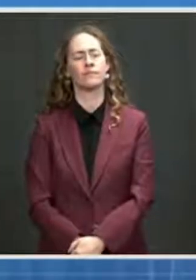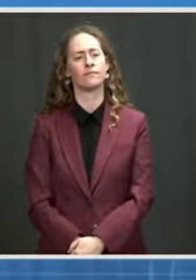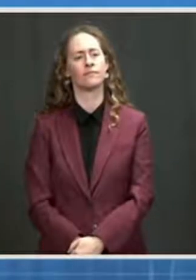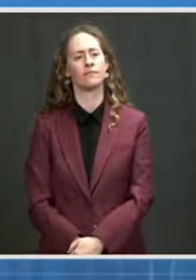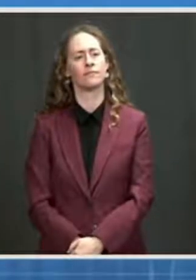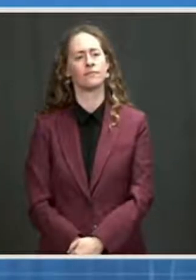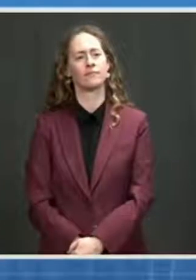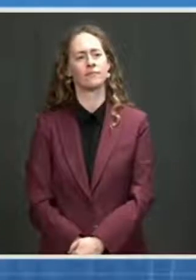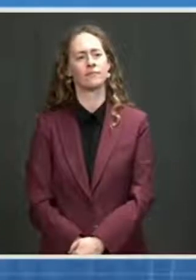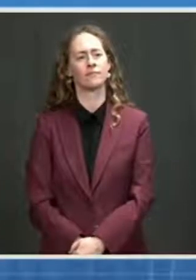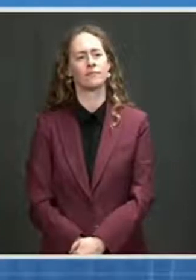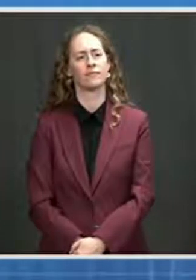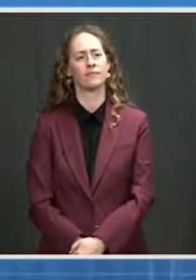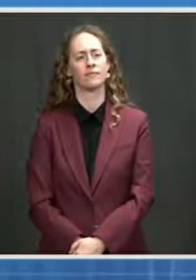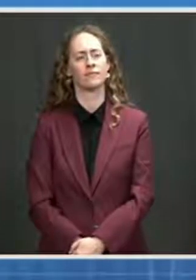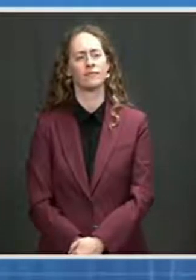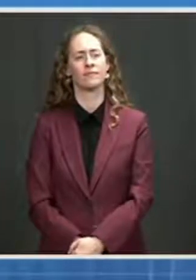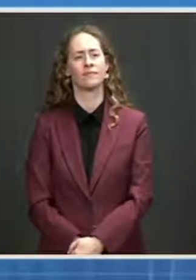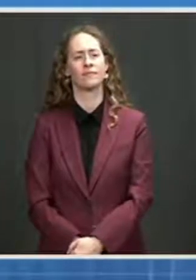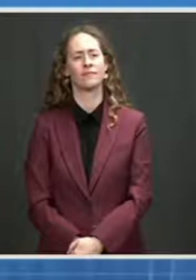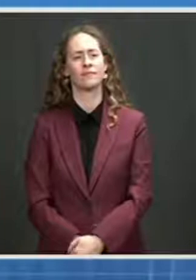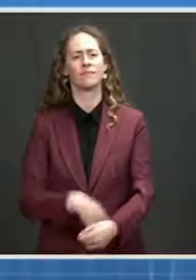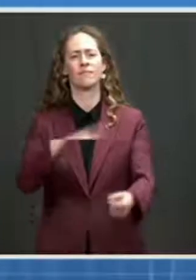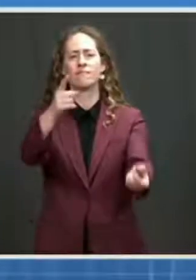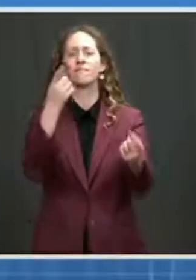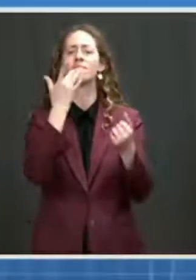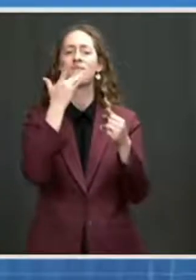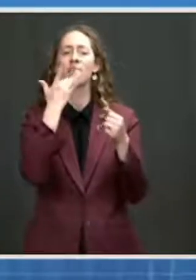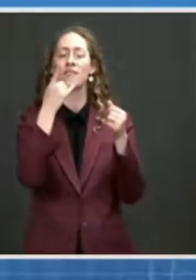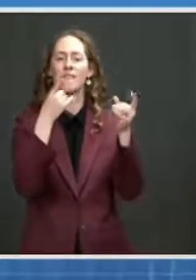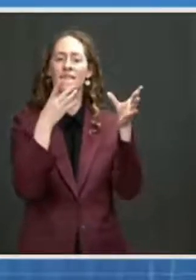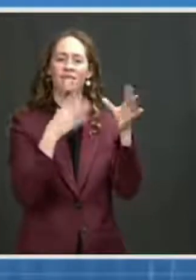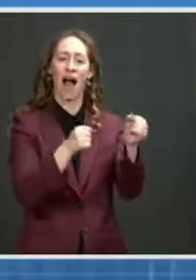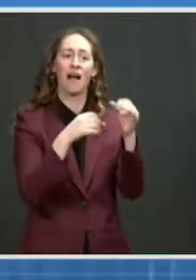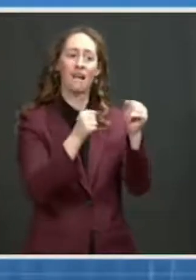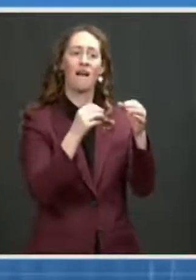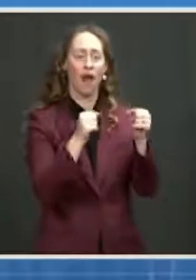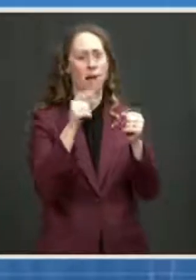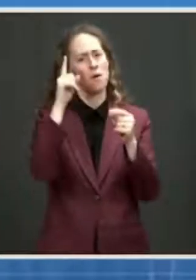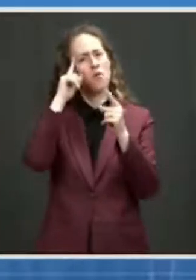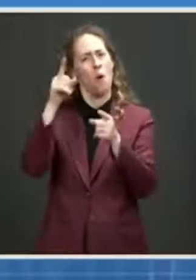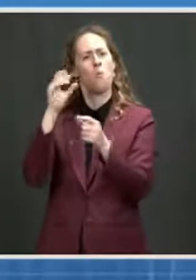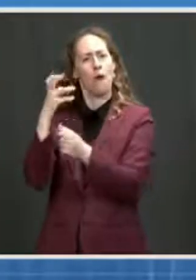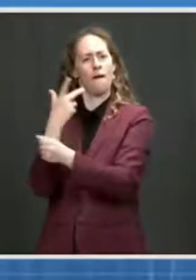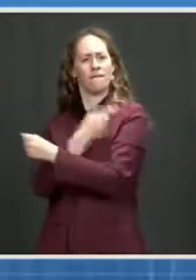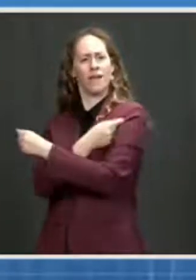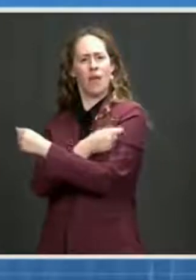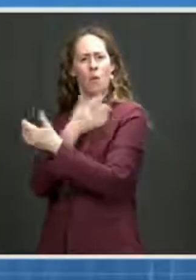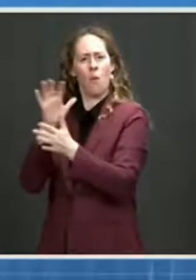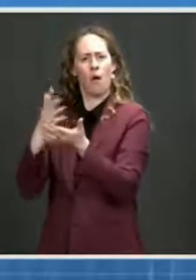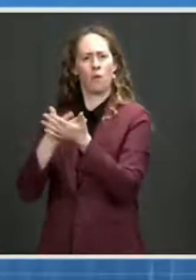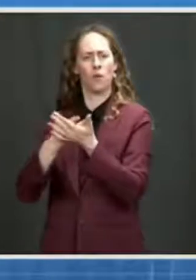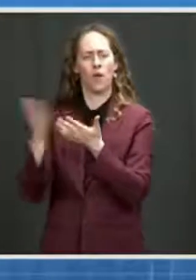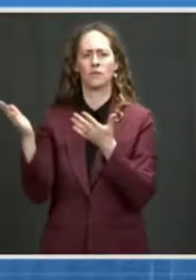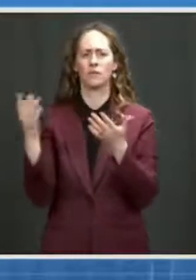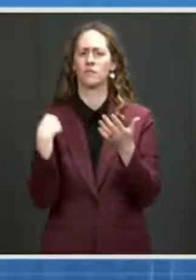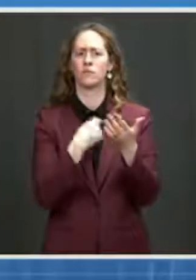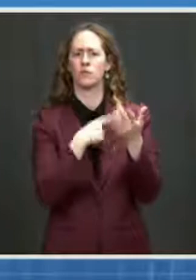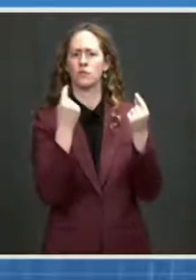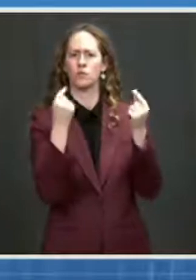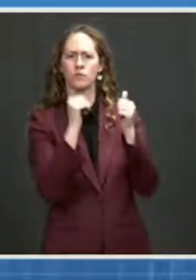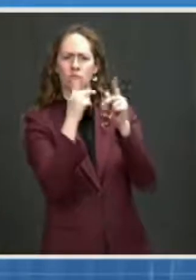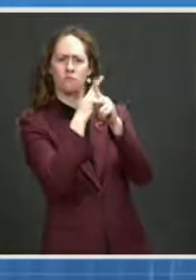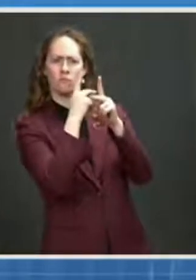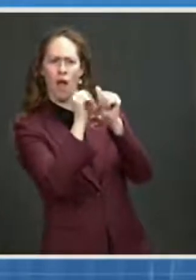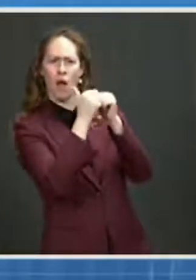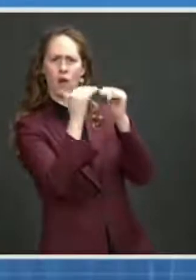over making sure that every single dose got into someone's arms and wasn't wasted. You would choose equity over making sure that there